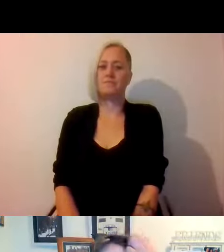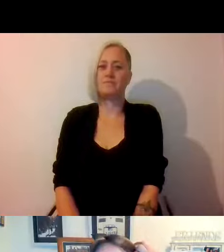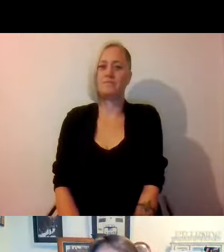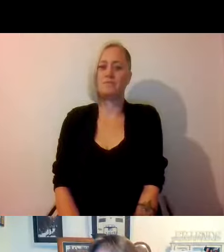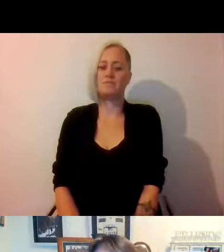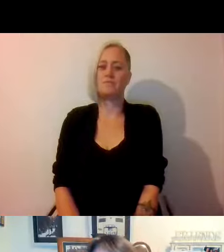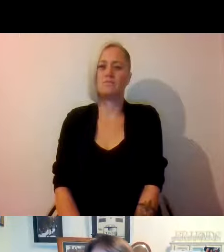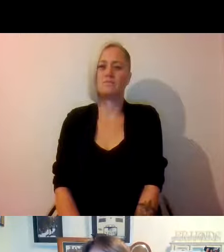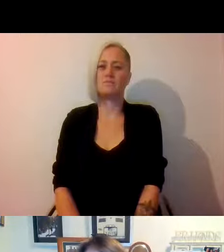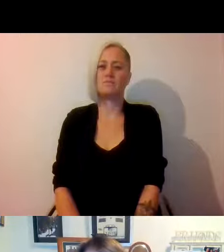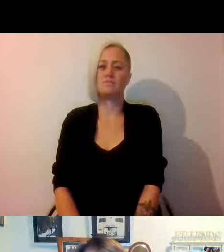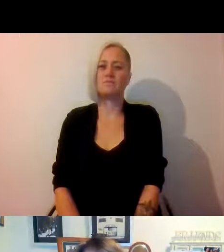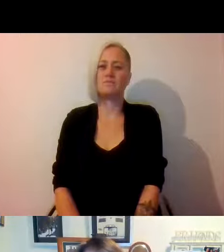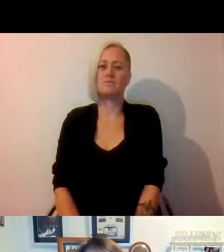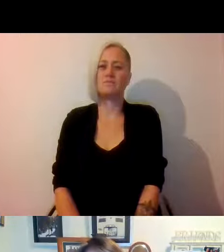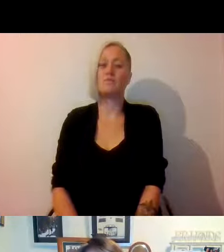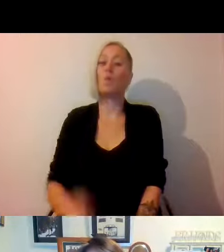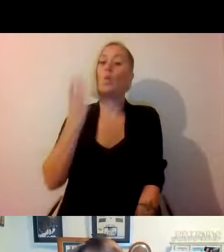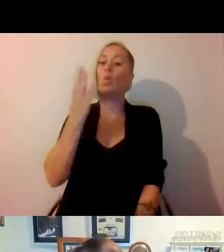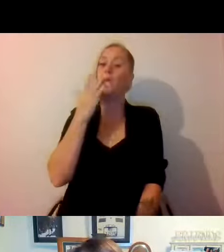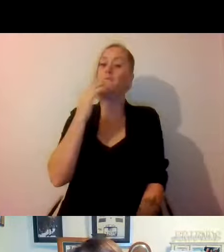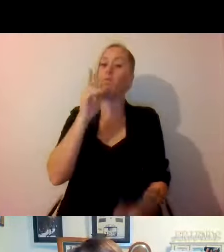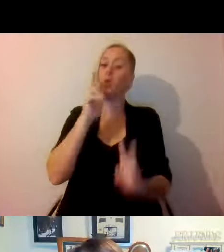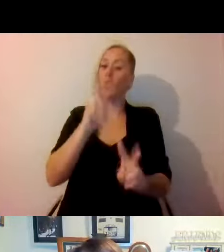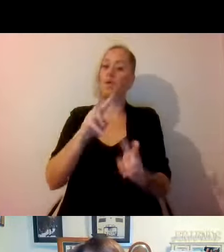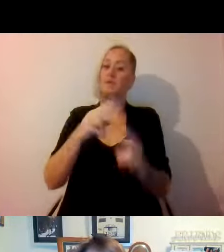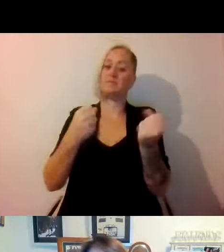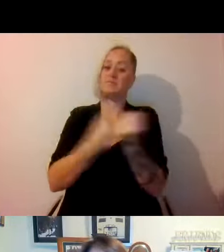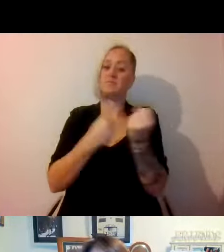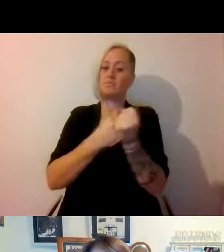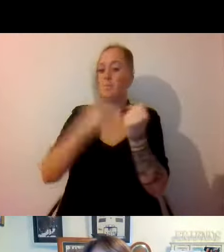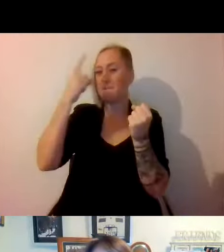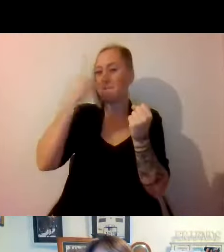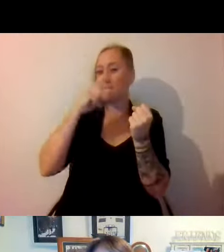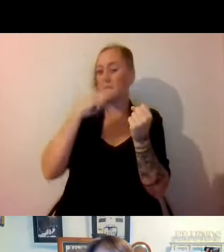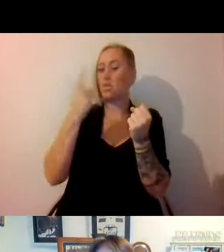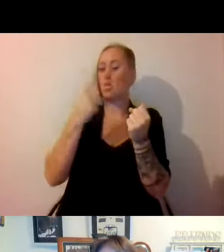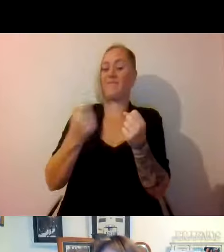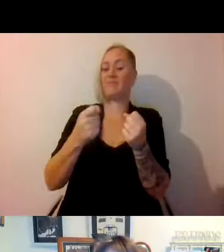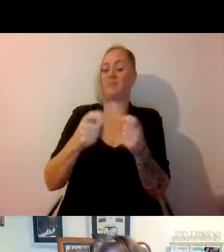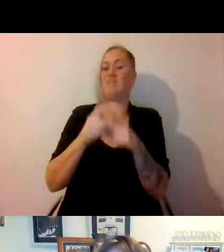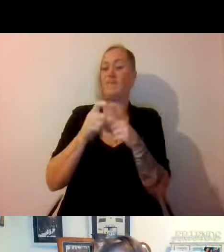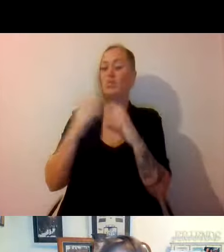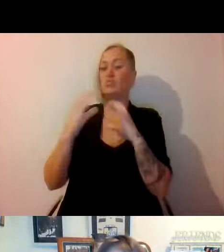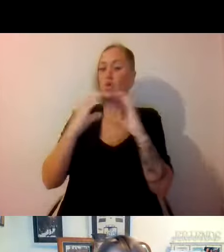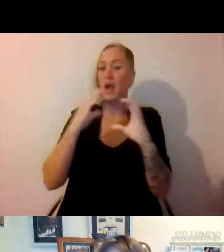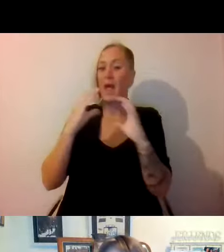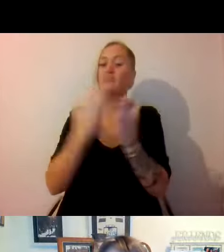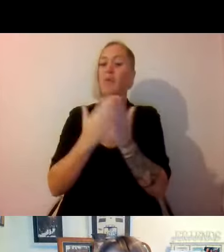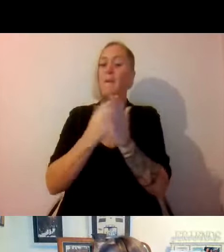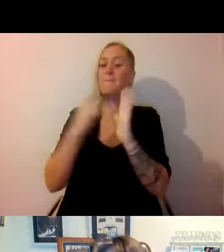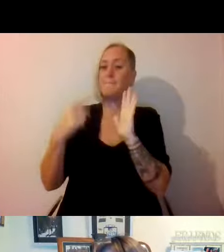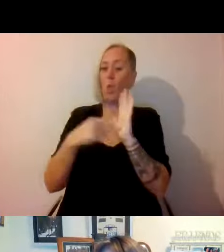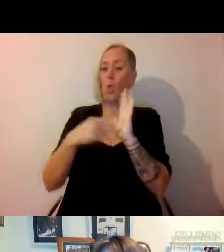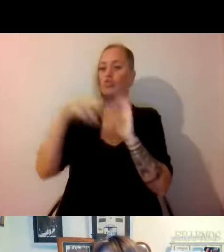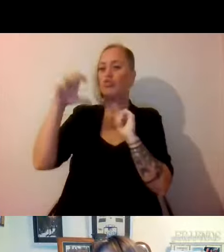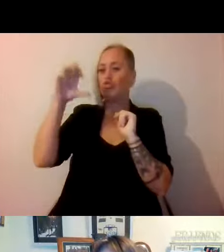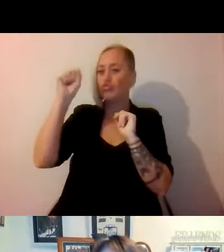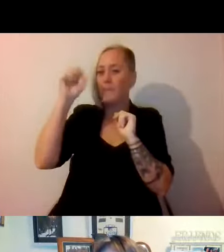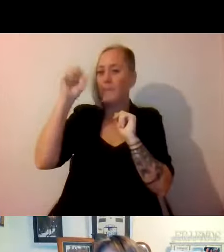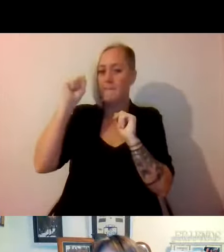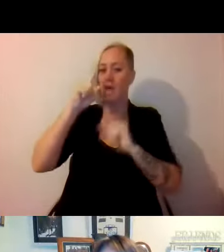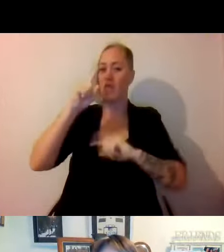When we're looking at supporting people who have difficulty communicating, it's really important to remember the range of